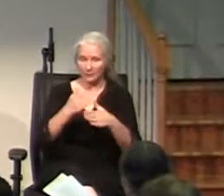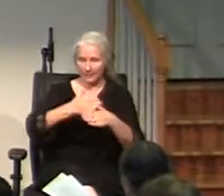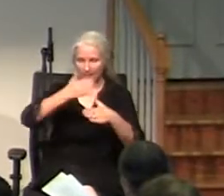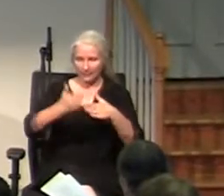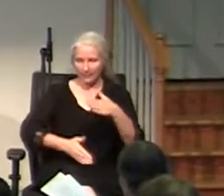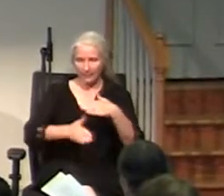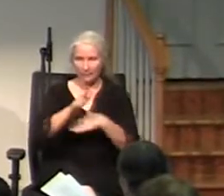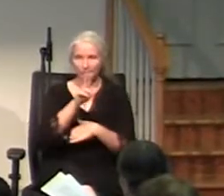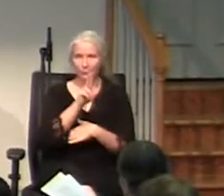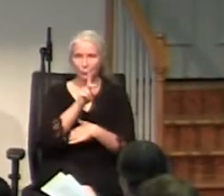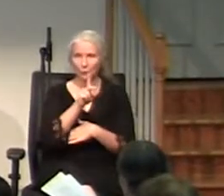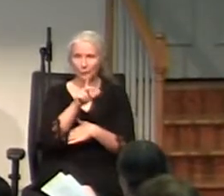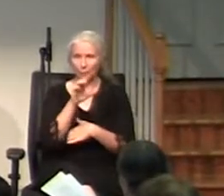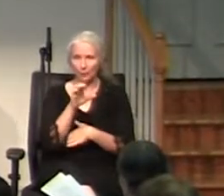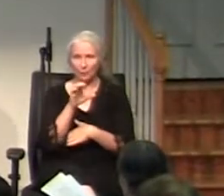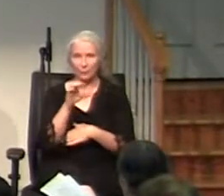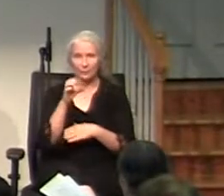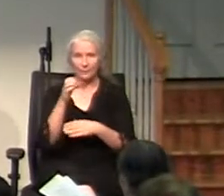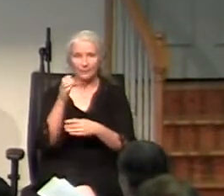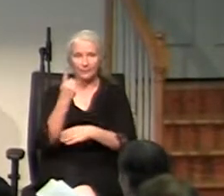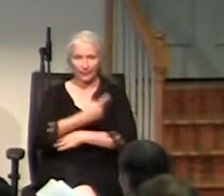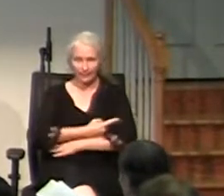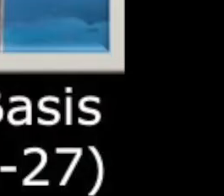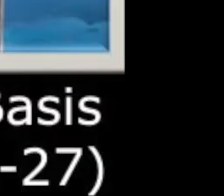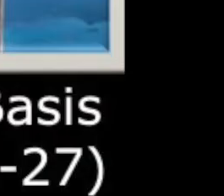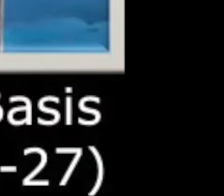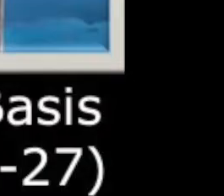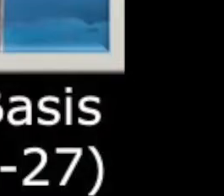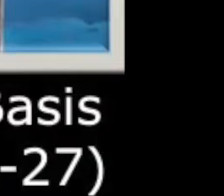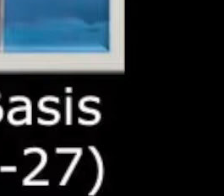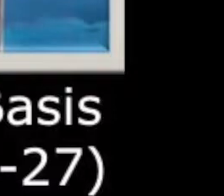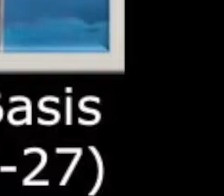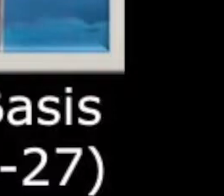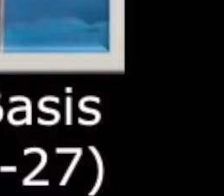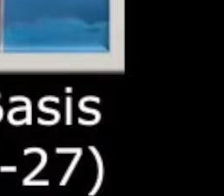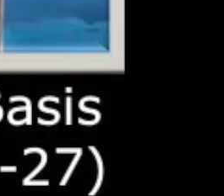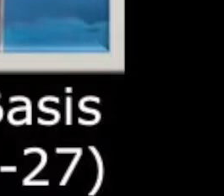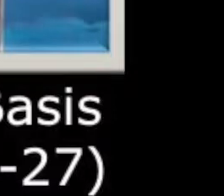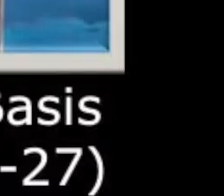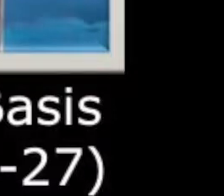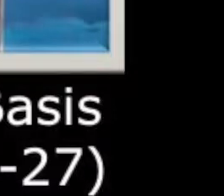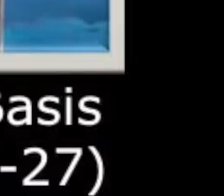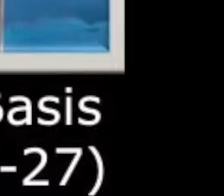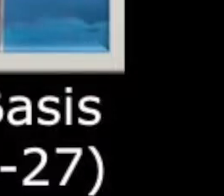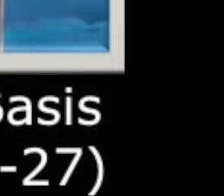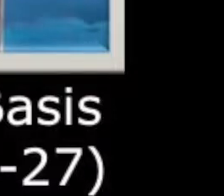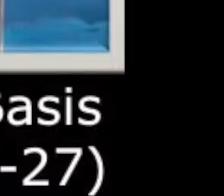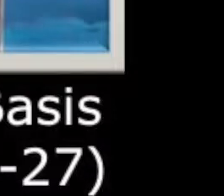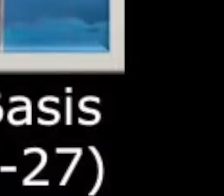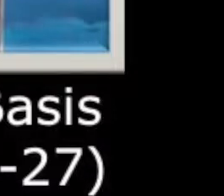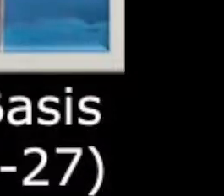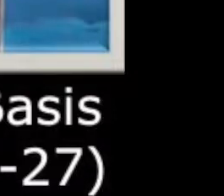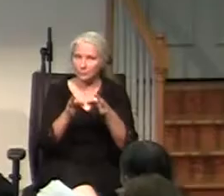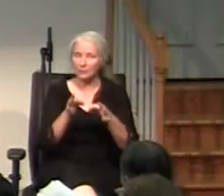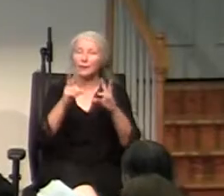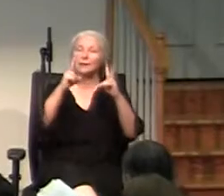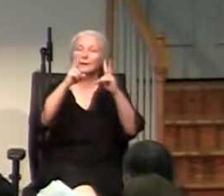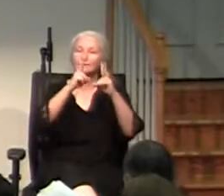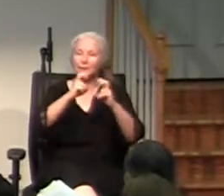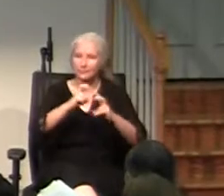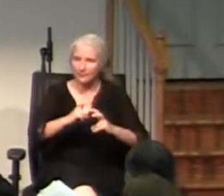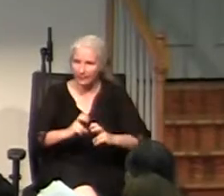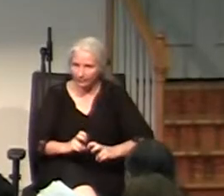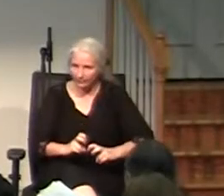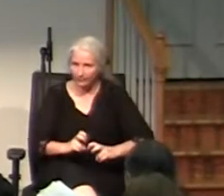2300 days. Then in chapter 7, we have the nature of the judgment, which is investigative. By the way, all judgment